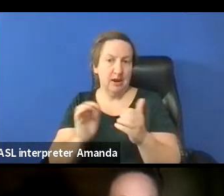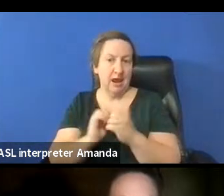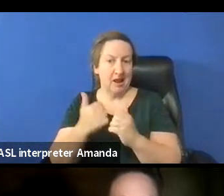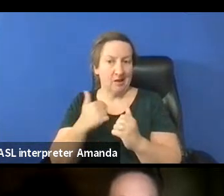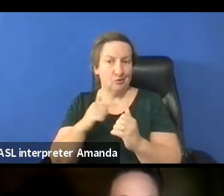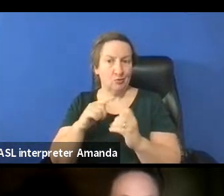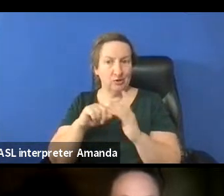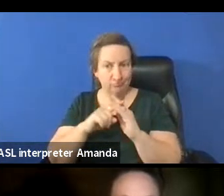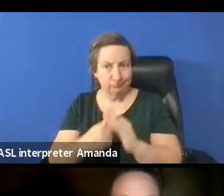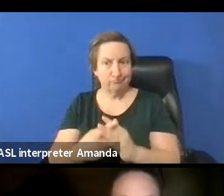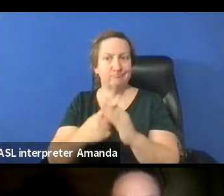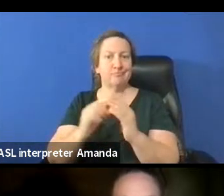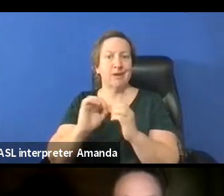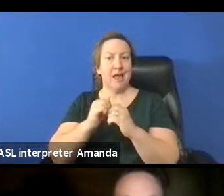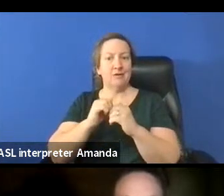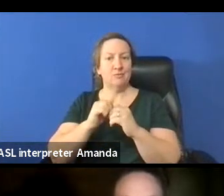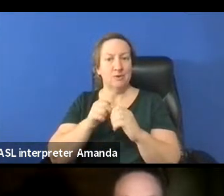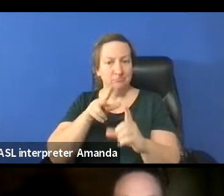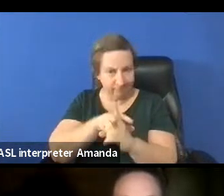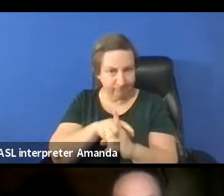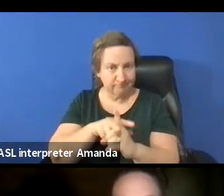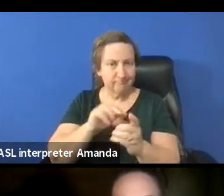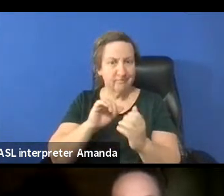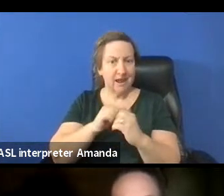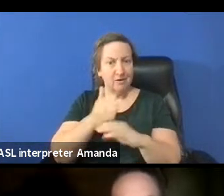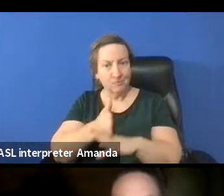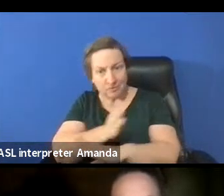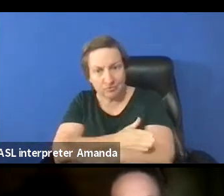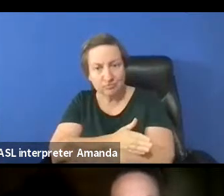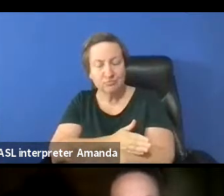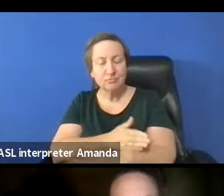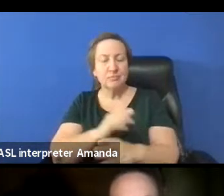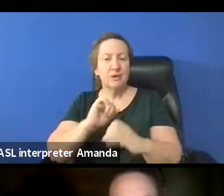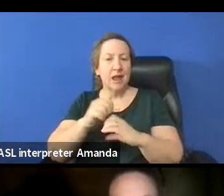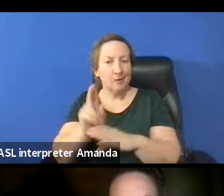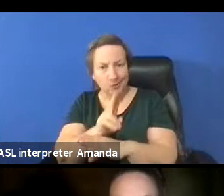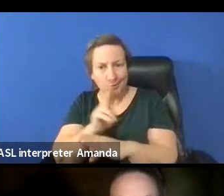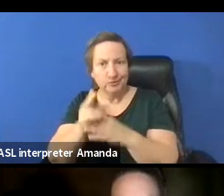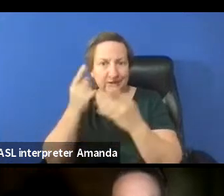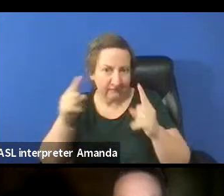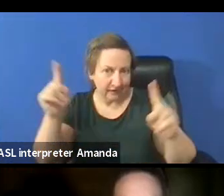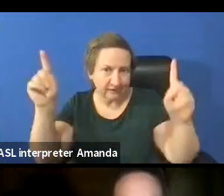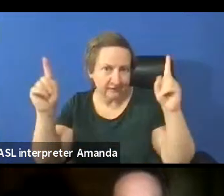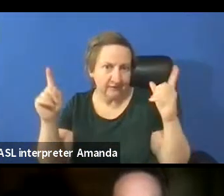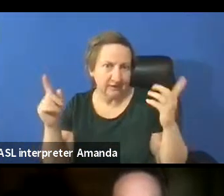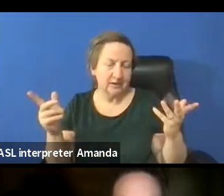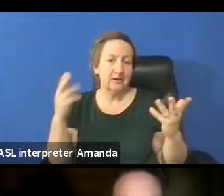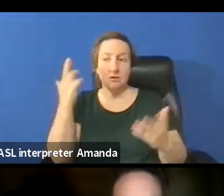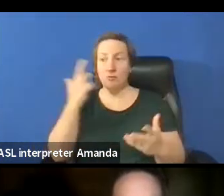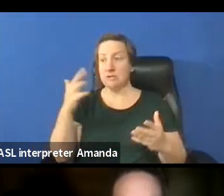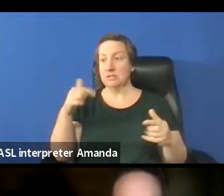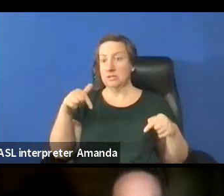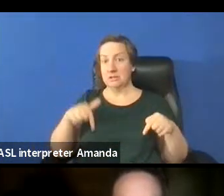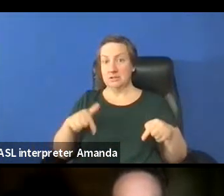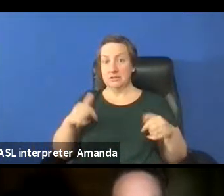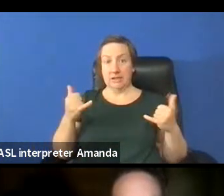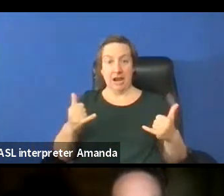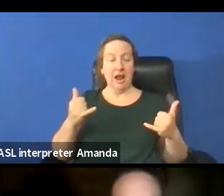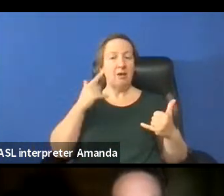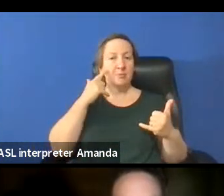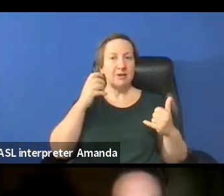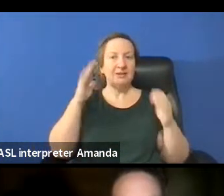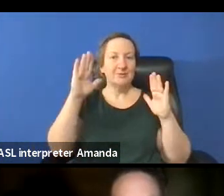it? How do we make it better, and how do we implement it effectively? But the reason why we're at this point is because of all the